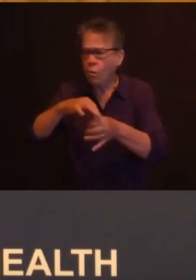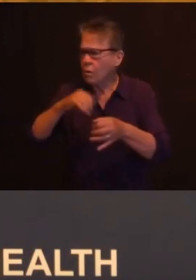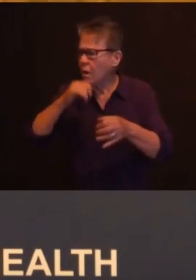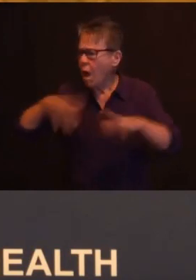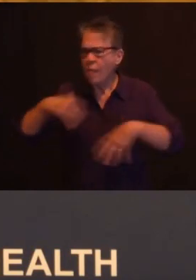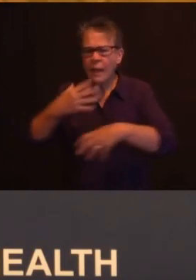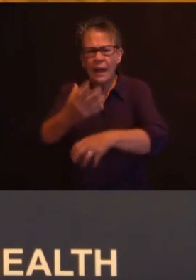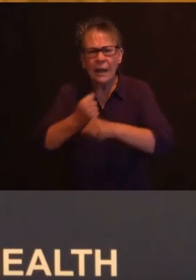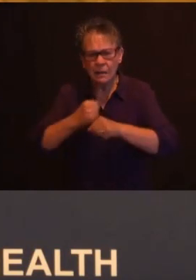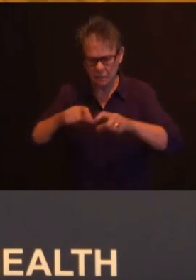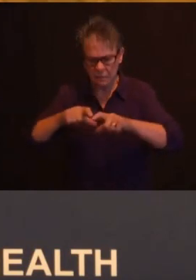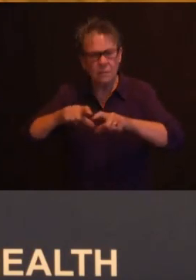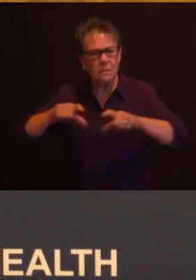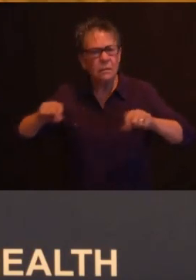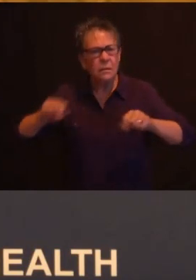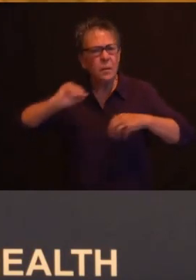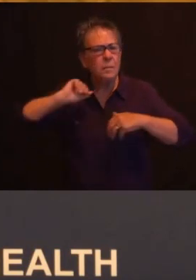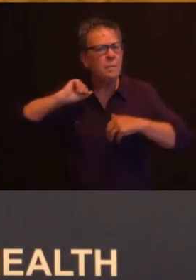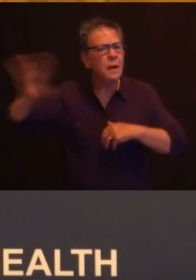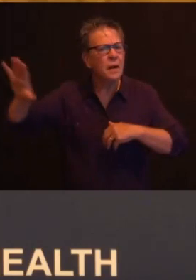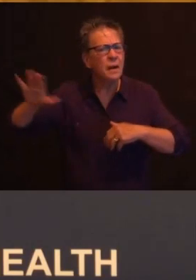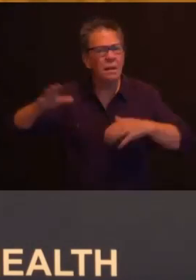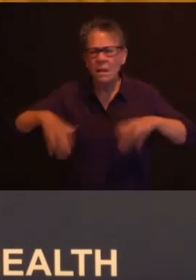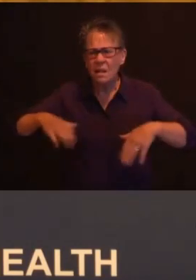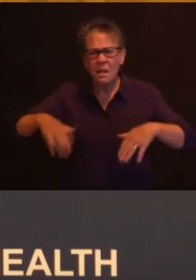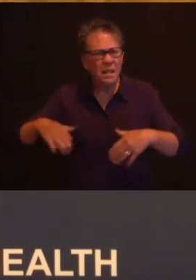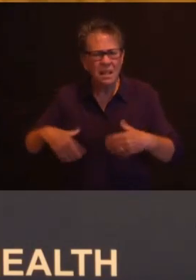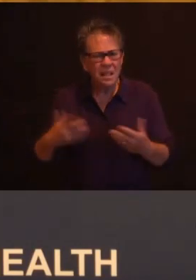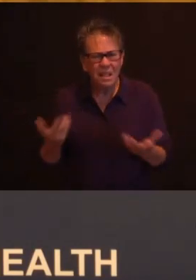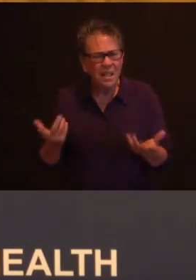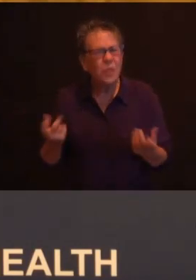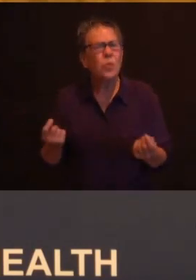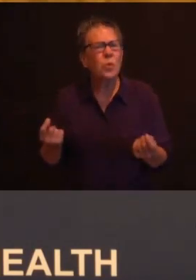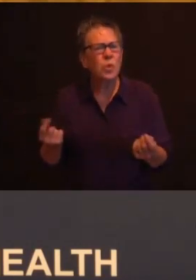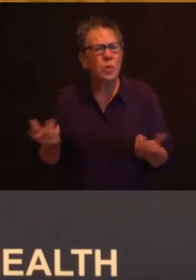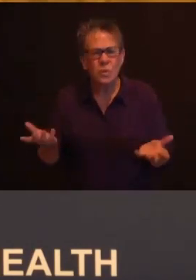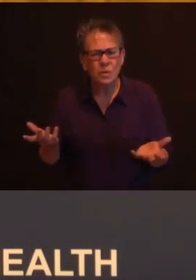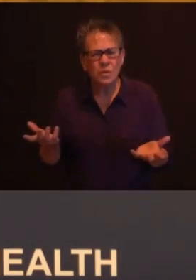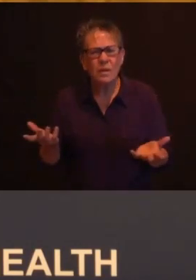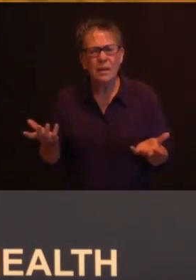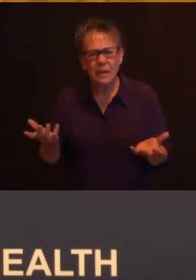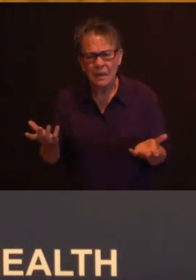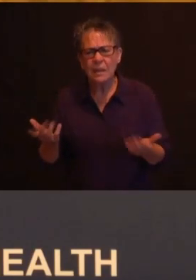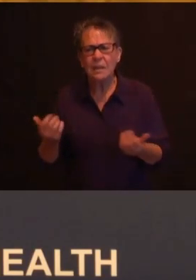would resign, and is the ongoing investigation into members of your staff making it difficult to do your job?